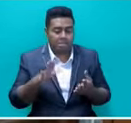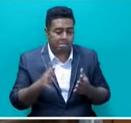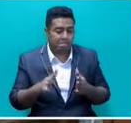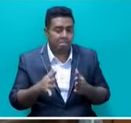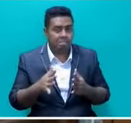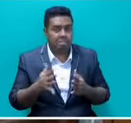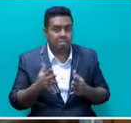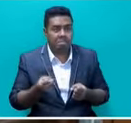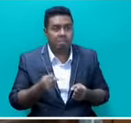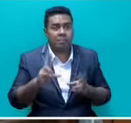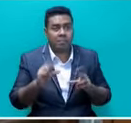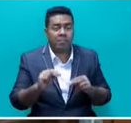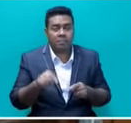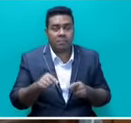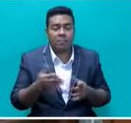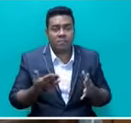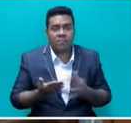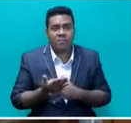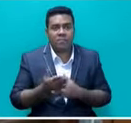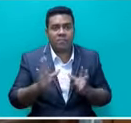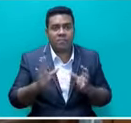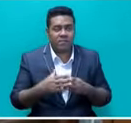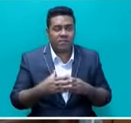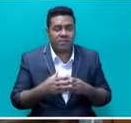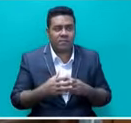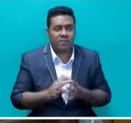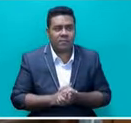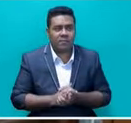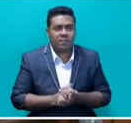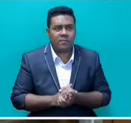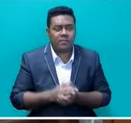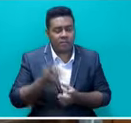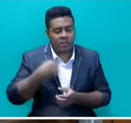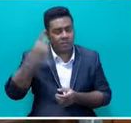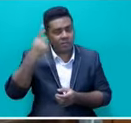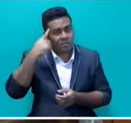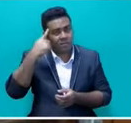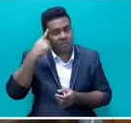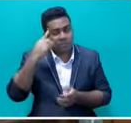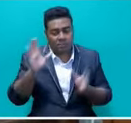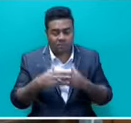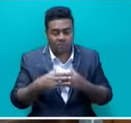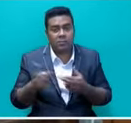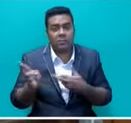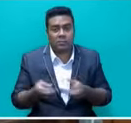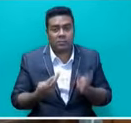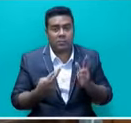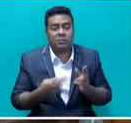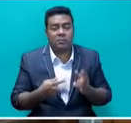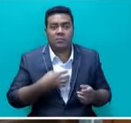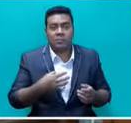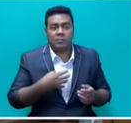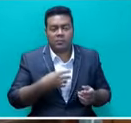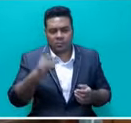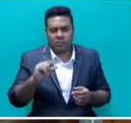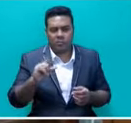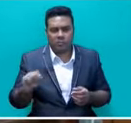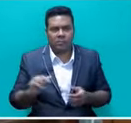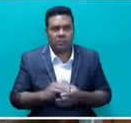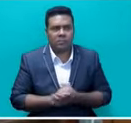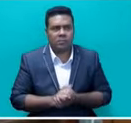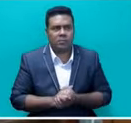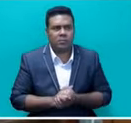through the committee, but I think the committee's recommendation that more of that is done makes sense.